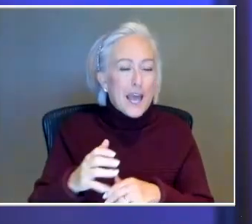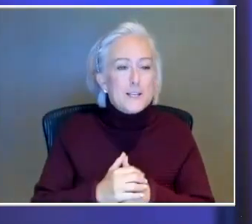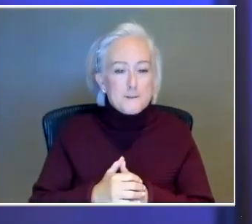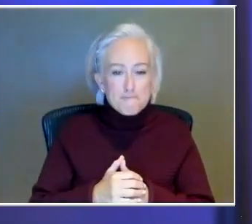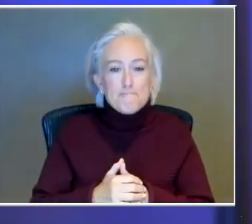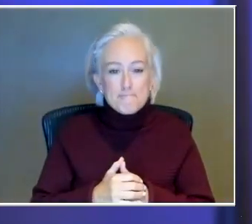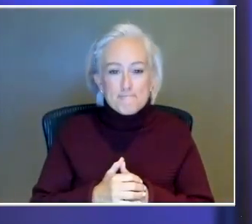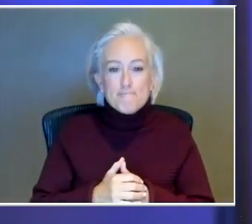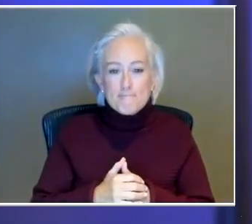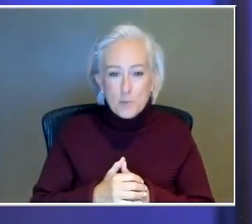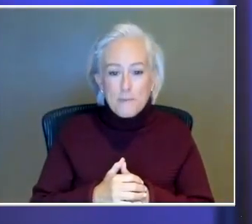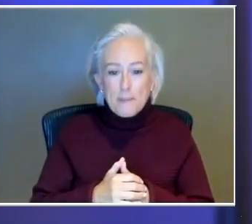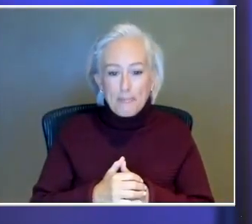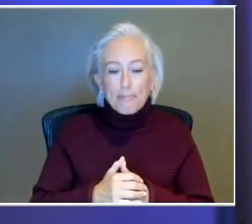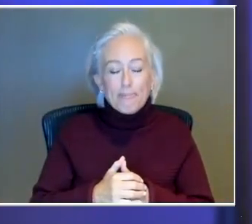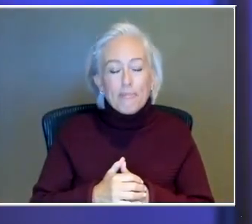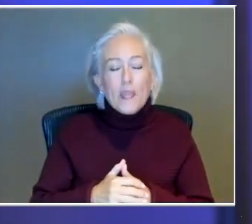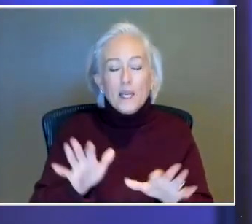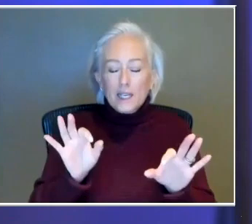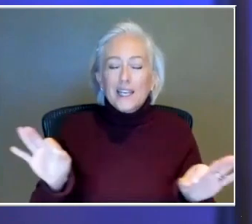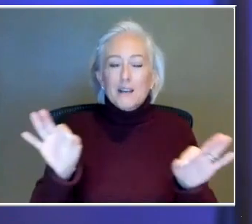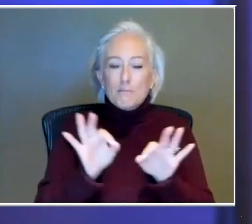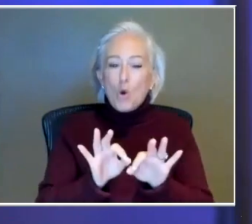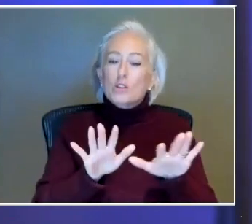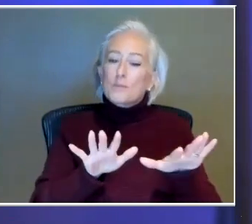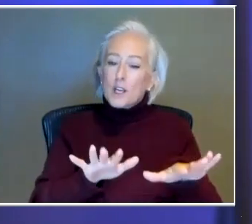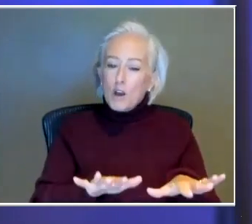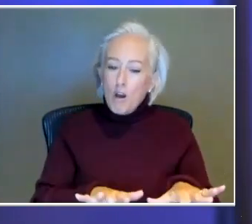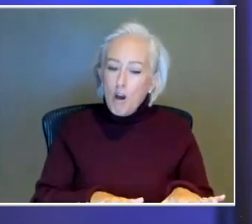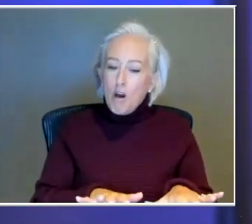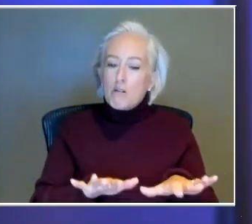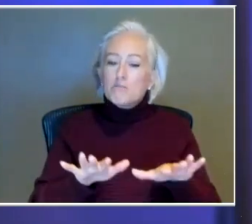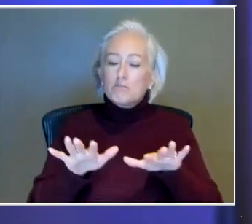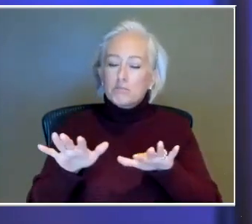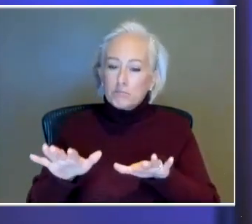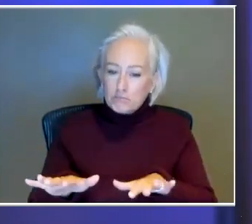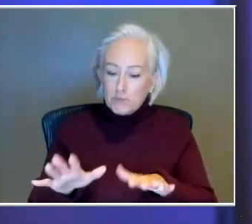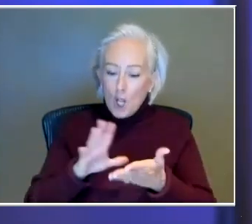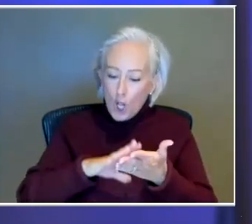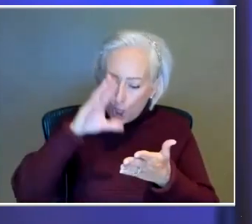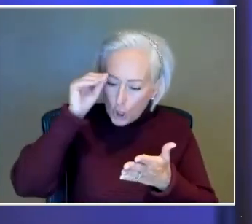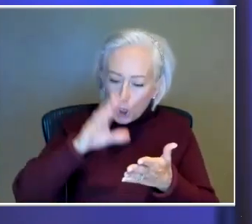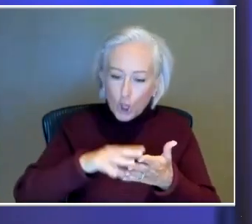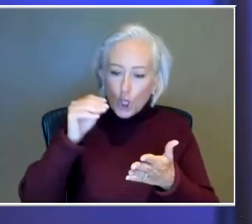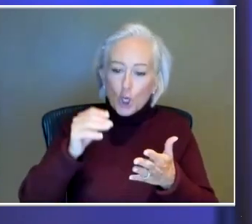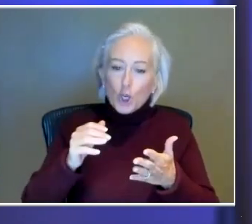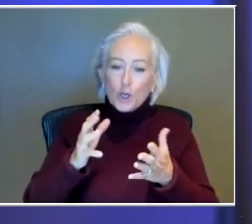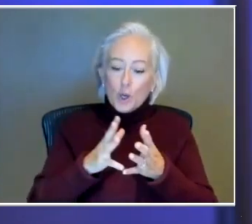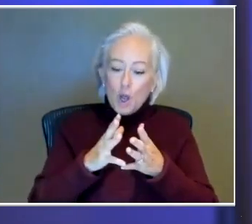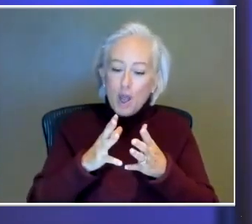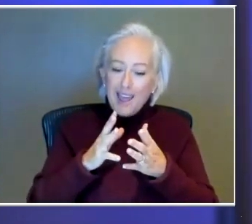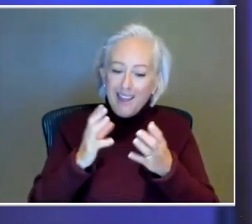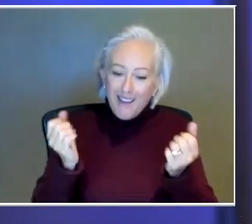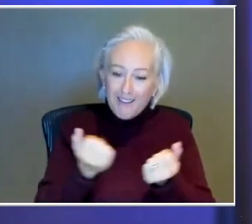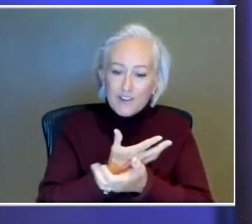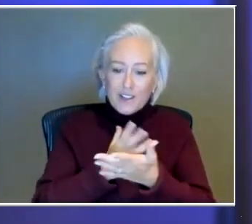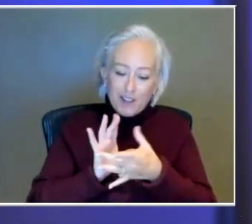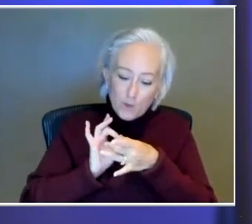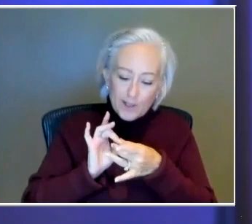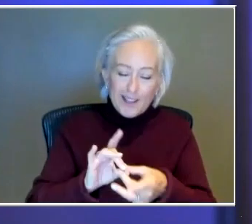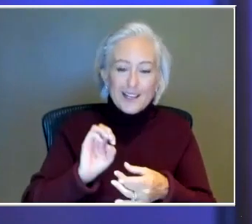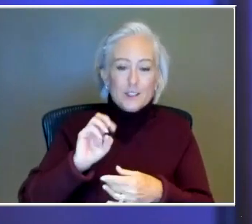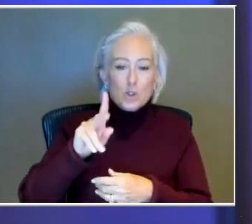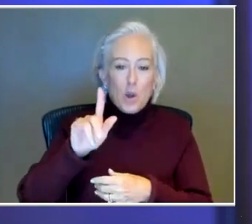of stay calm with it all and try to learn your best about all the things with epilepsy, and kind of like the doctor said here,